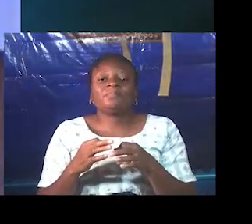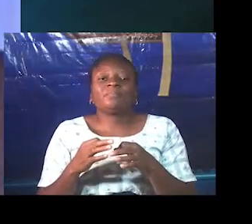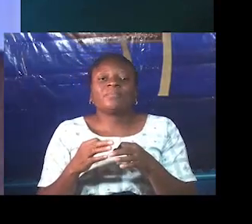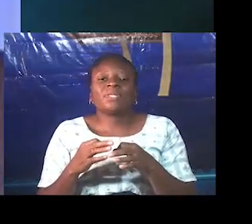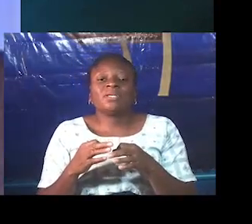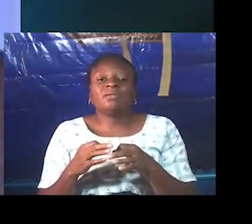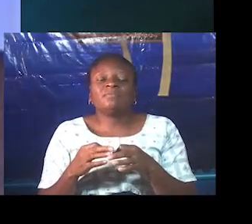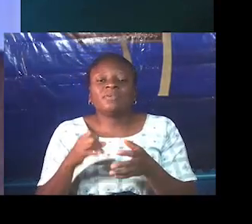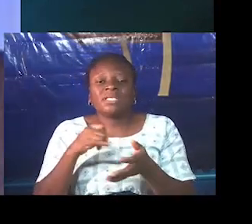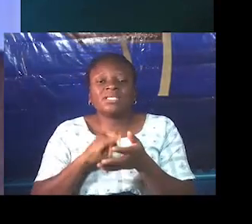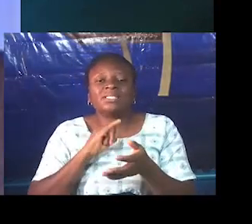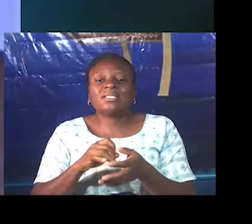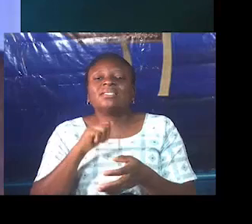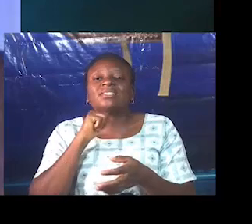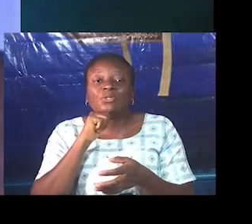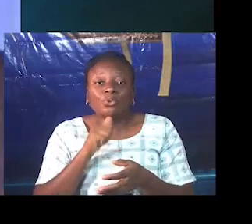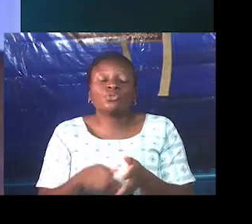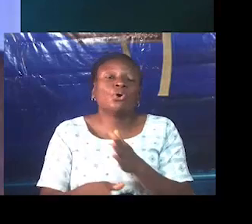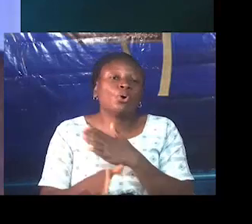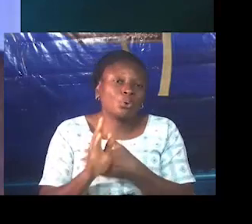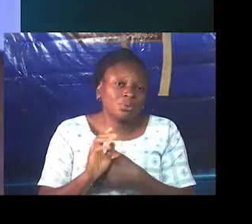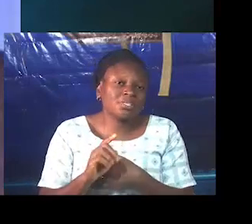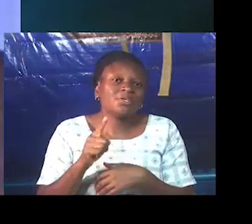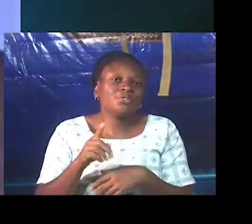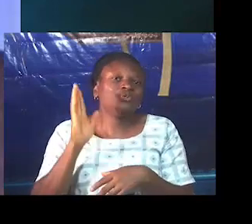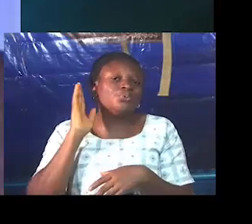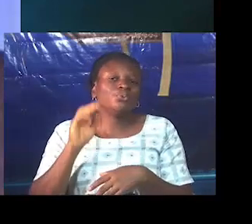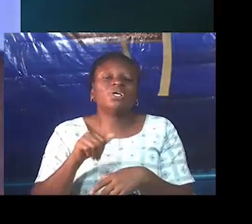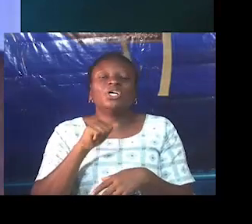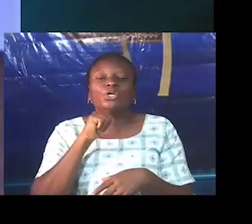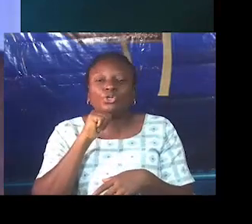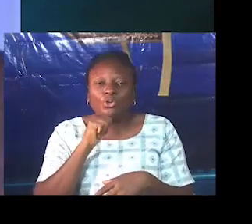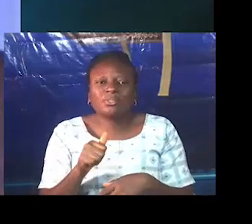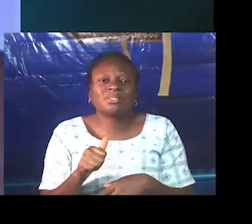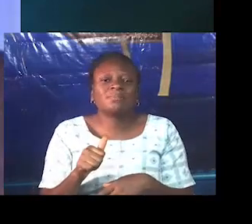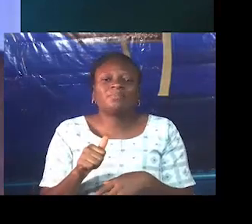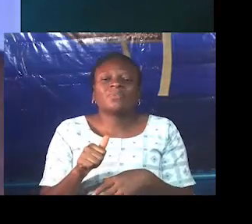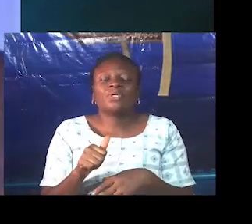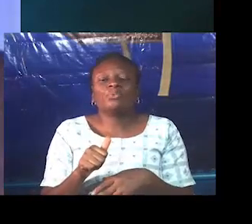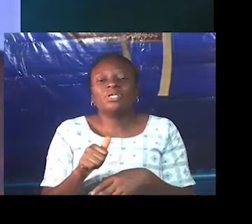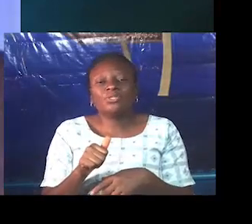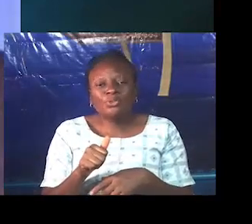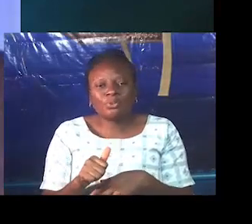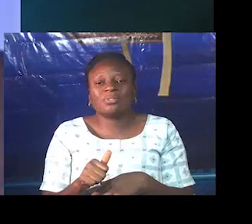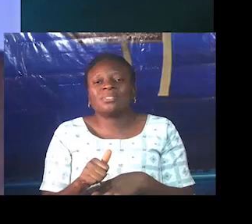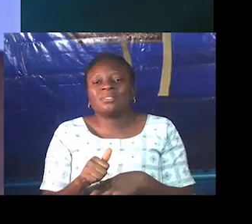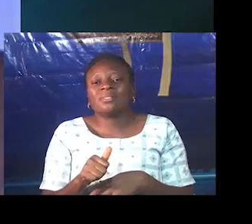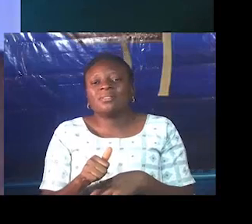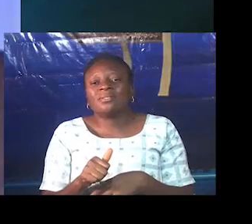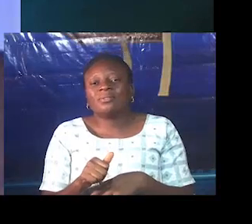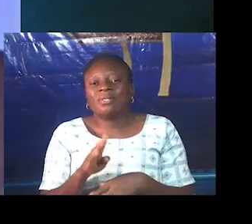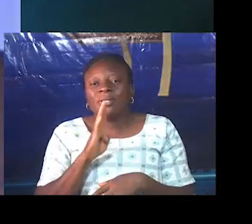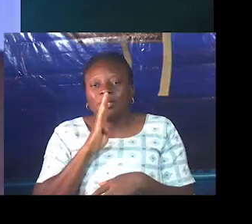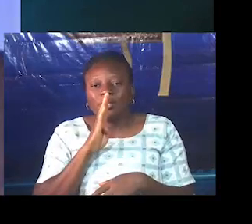man. So how do you do that? You must reduce point of contact. You must